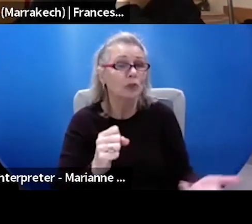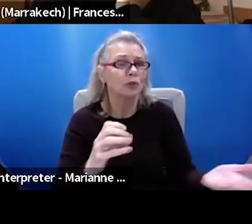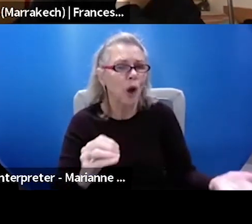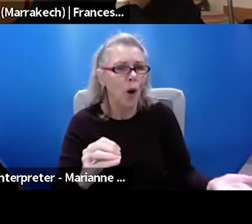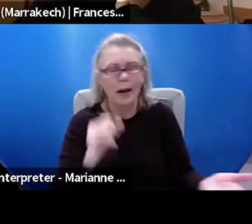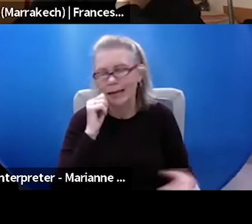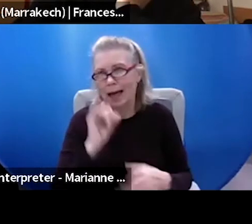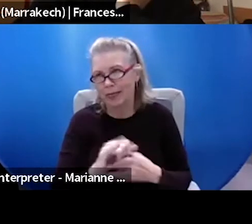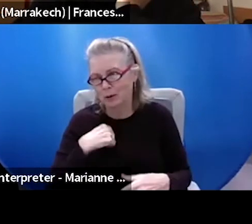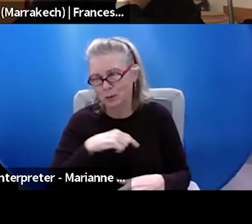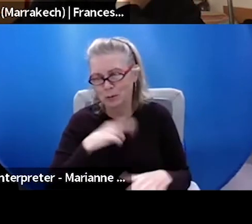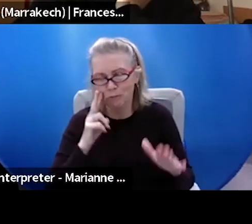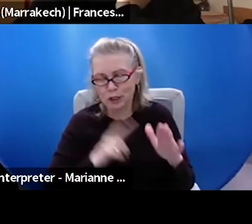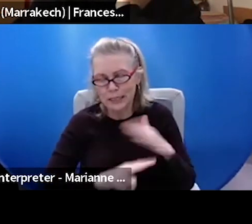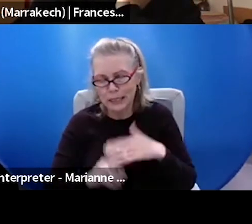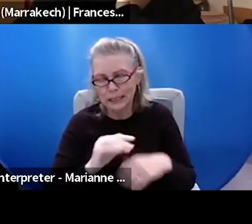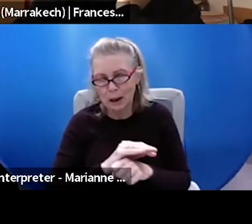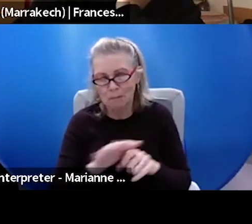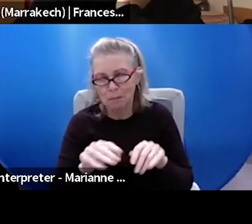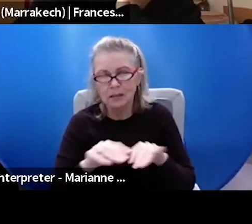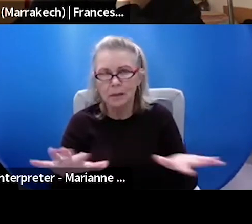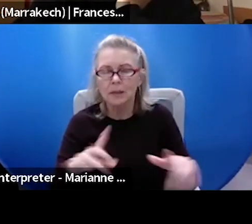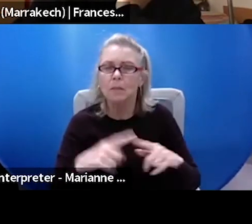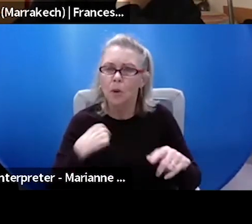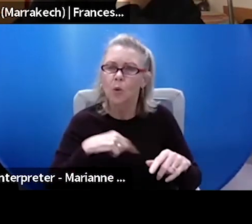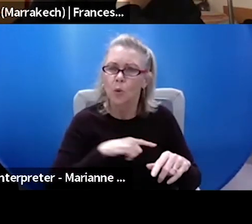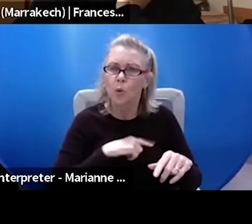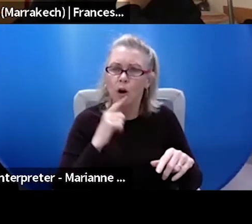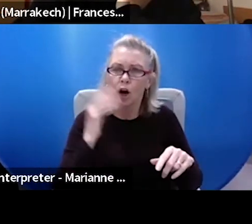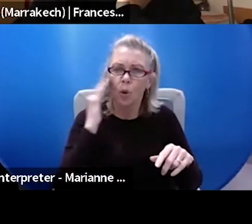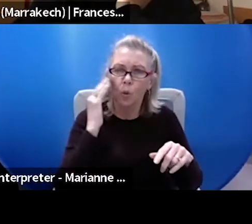a pandemic, but I think we're aware of